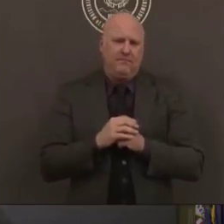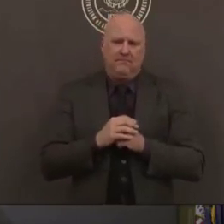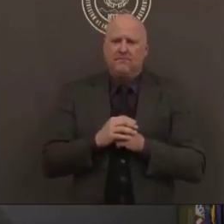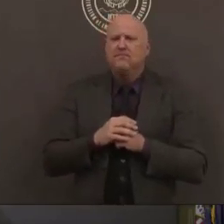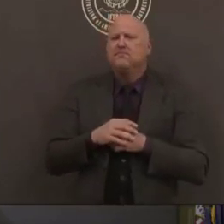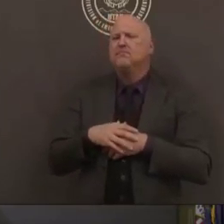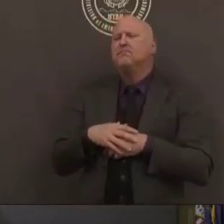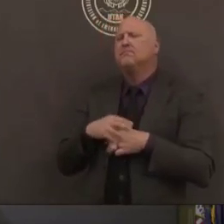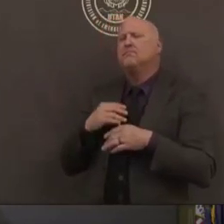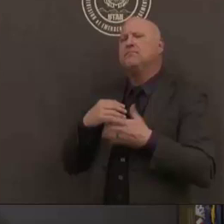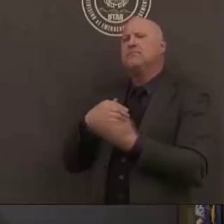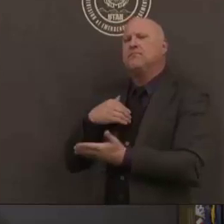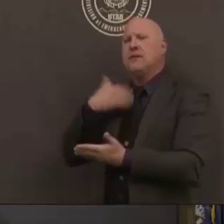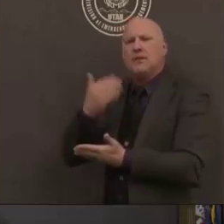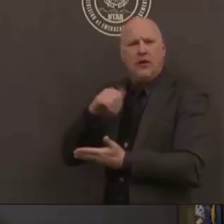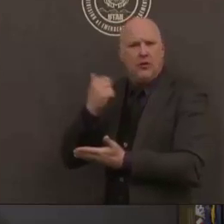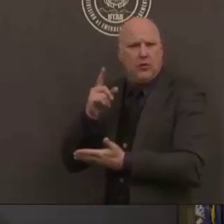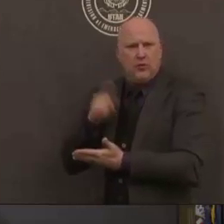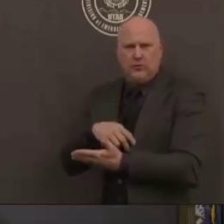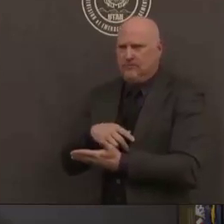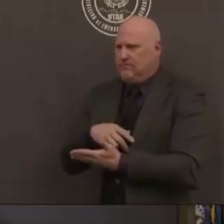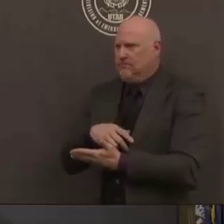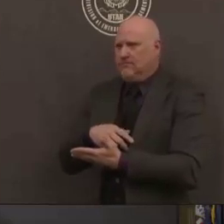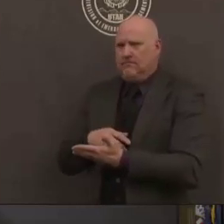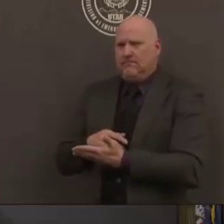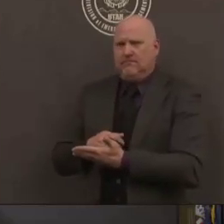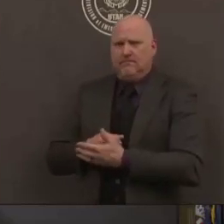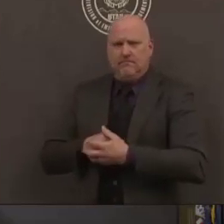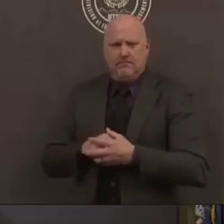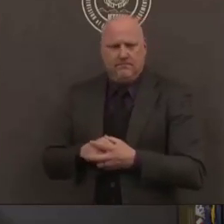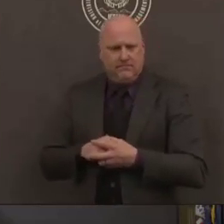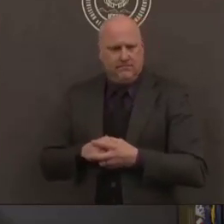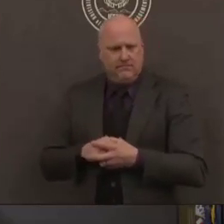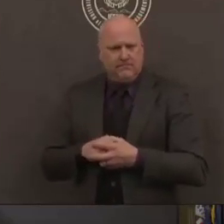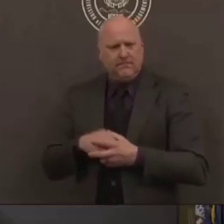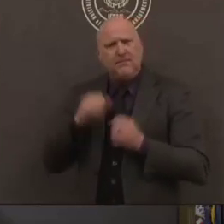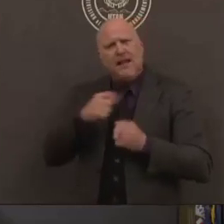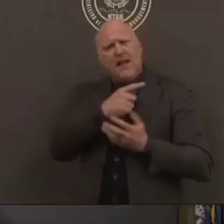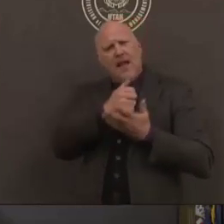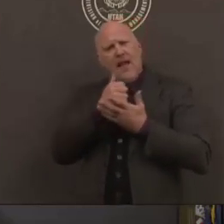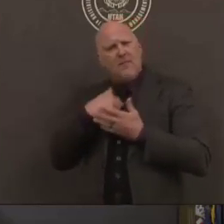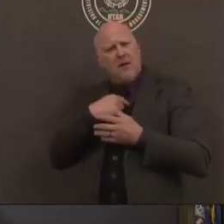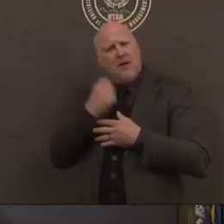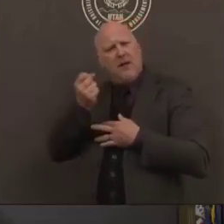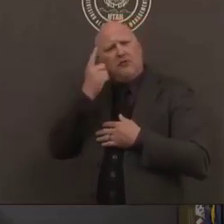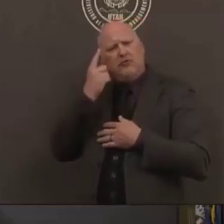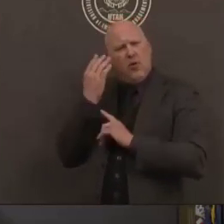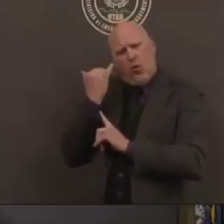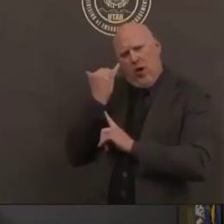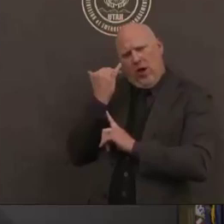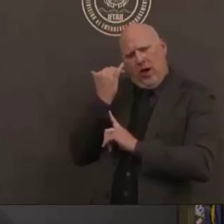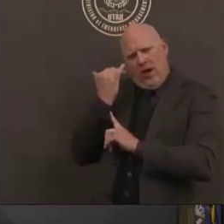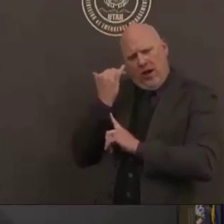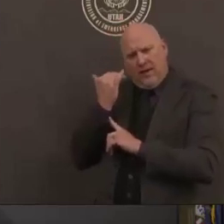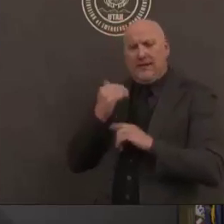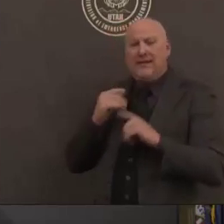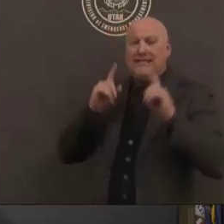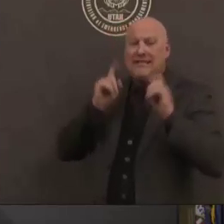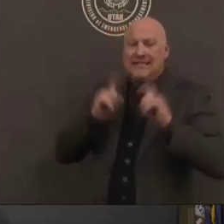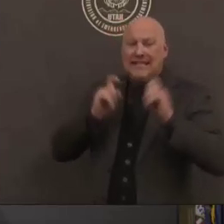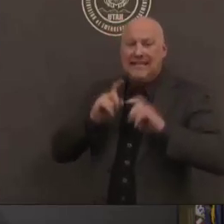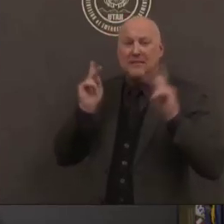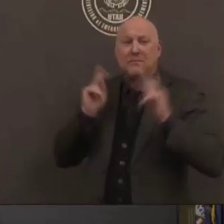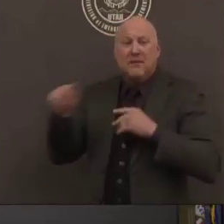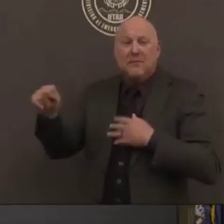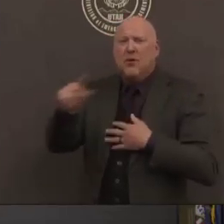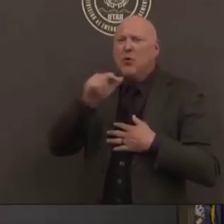Yeah, to follow up on that question, just can you help us understand a little bit better about why more widespread testing of people with maybe mild symptoms helps you